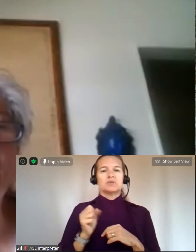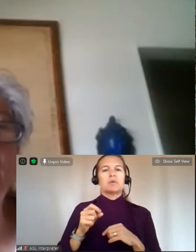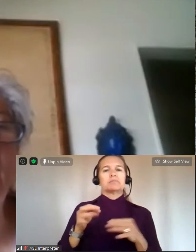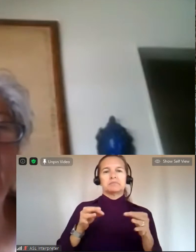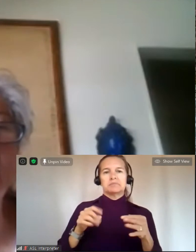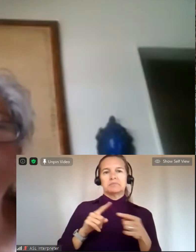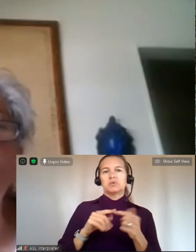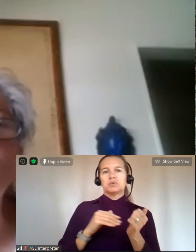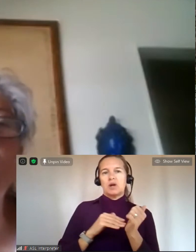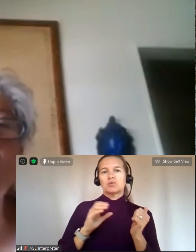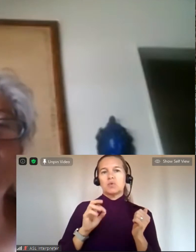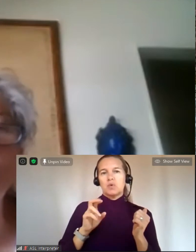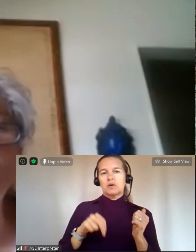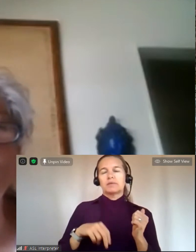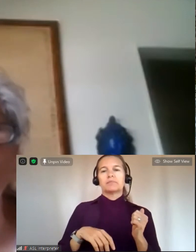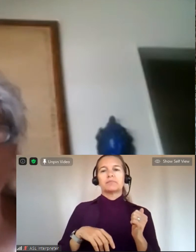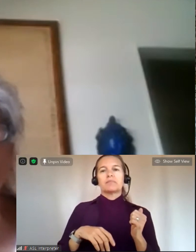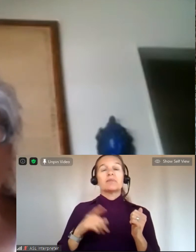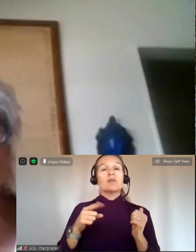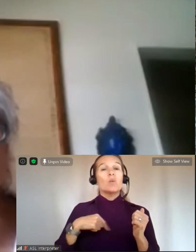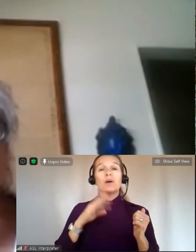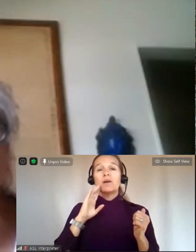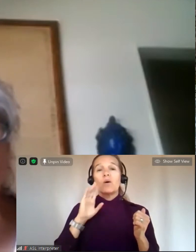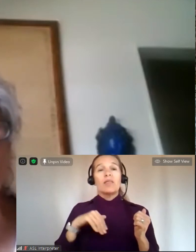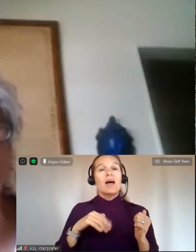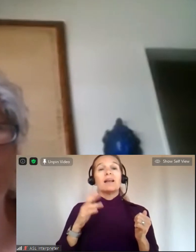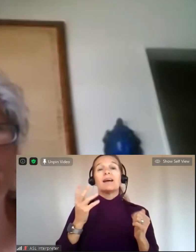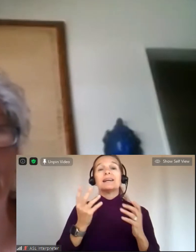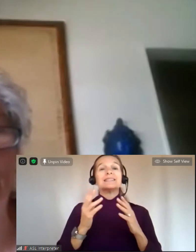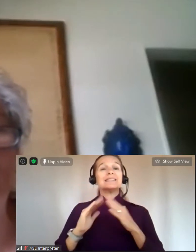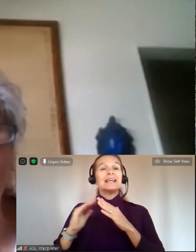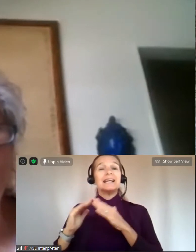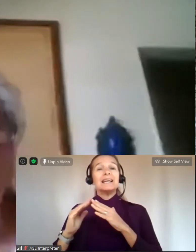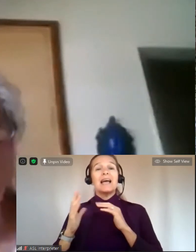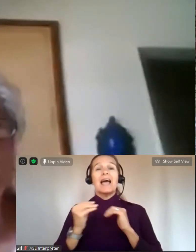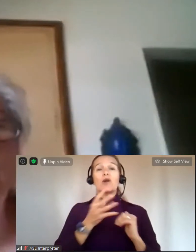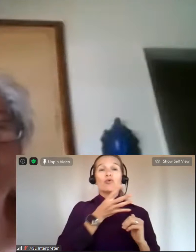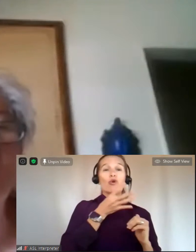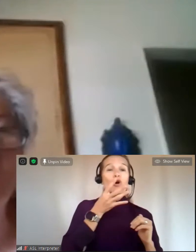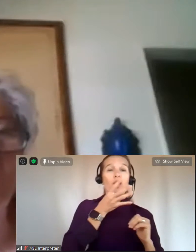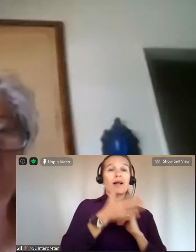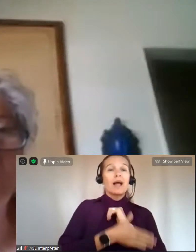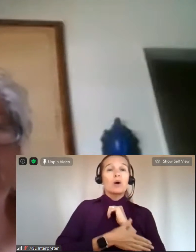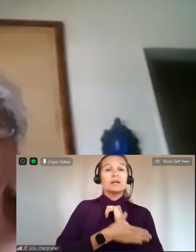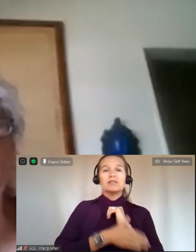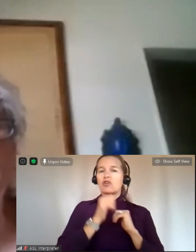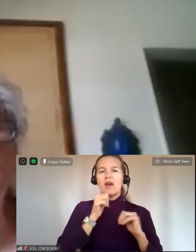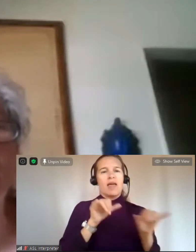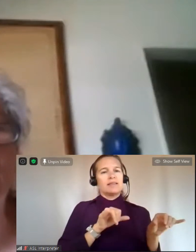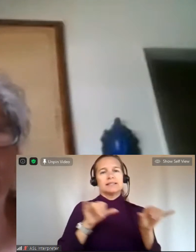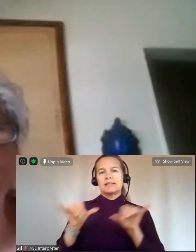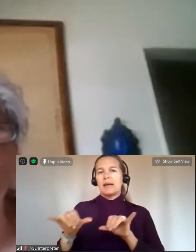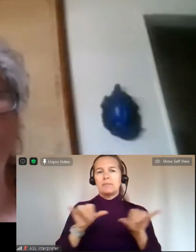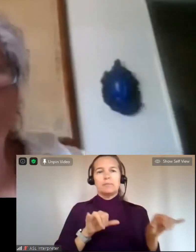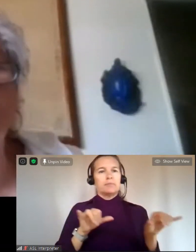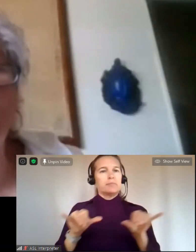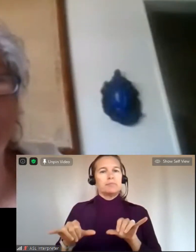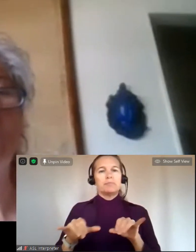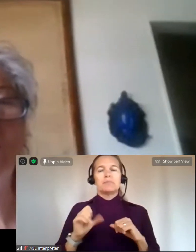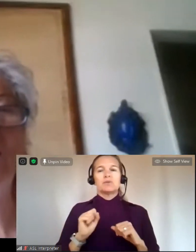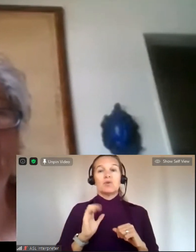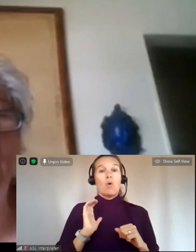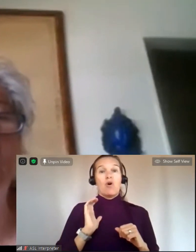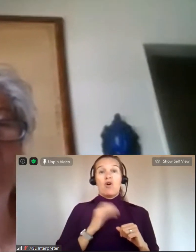community is that not all urban, suburban, and rural counties are the same. And our struggle is like every other small